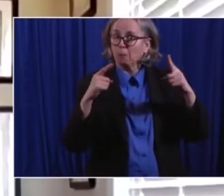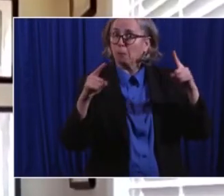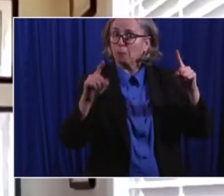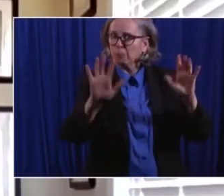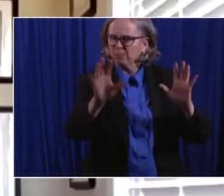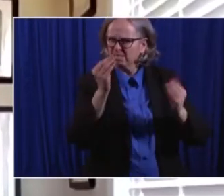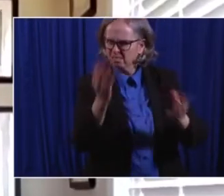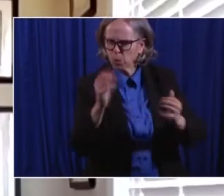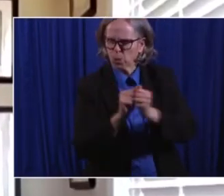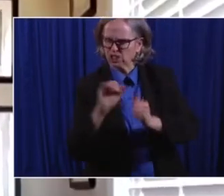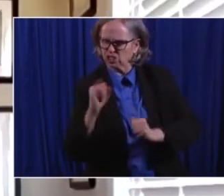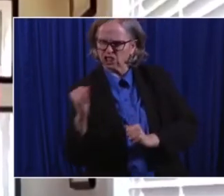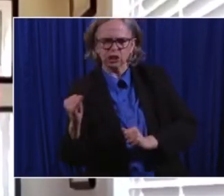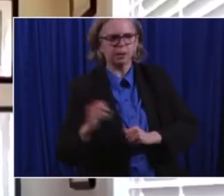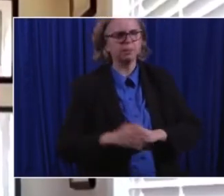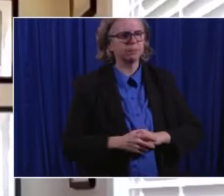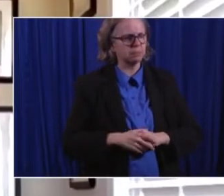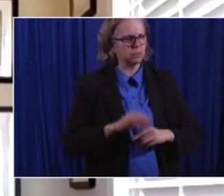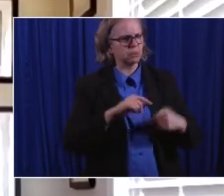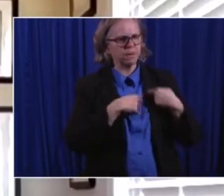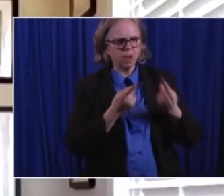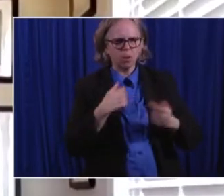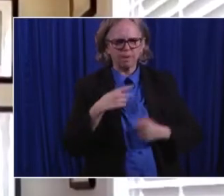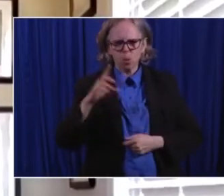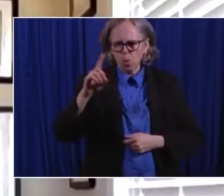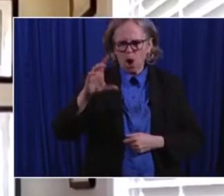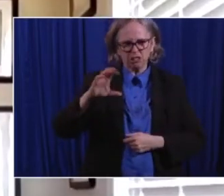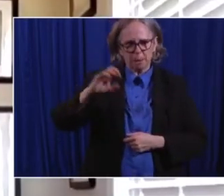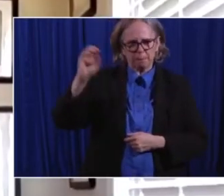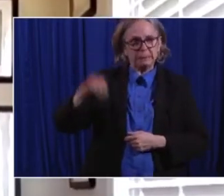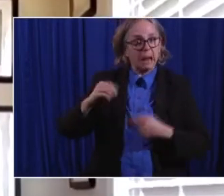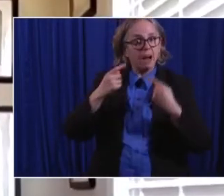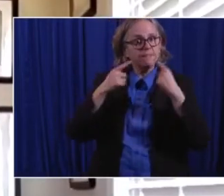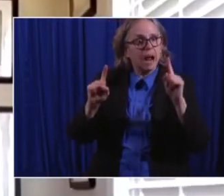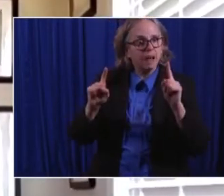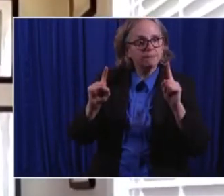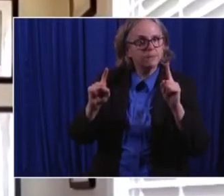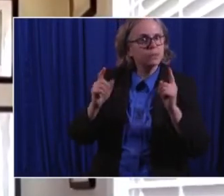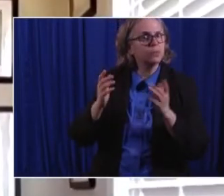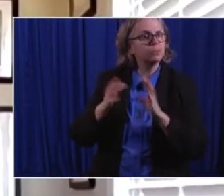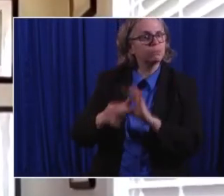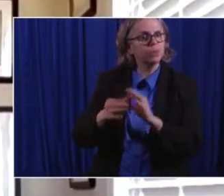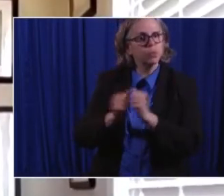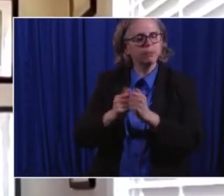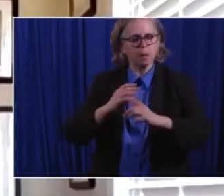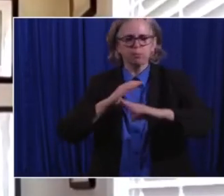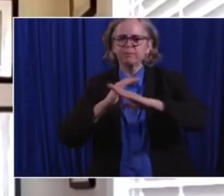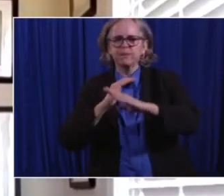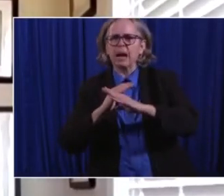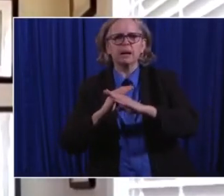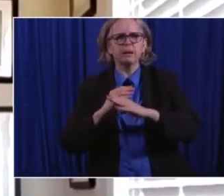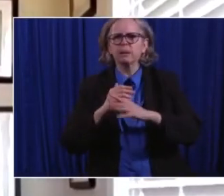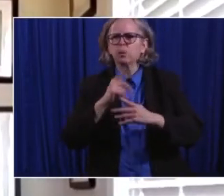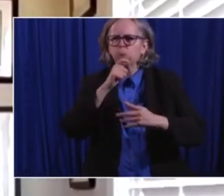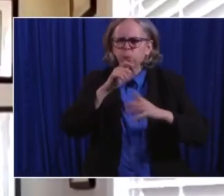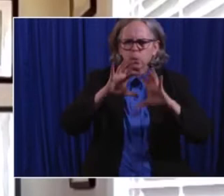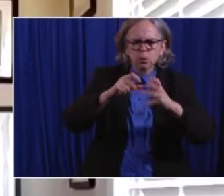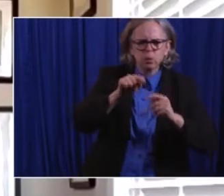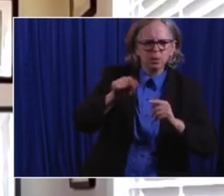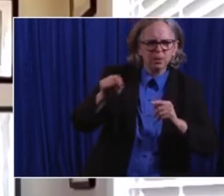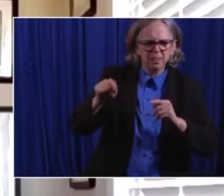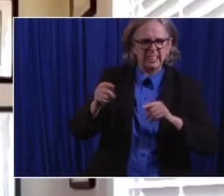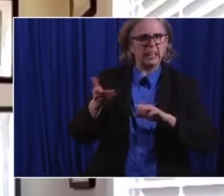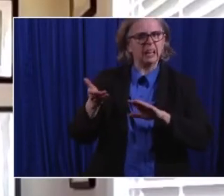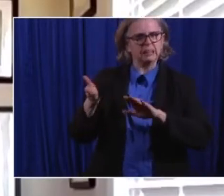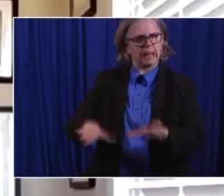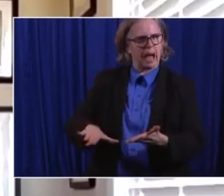100% effective for all age groups at preventing the endpoint that really matters, which is death